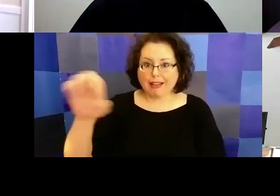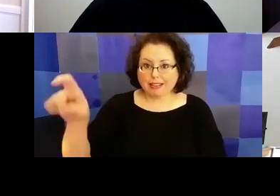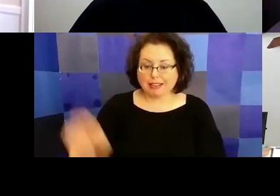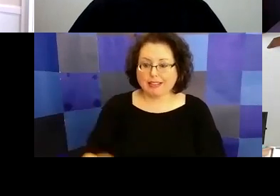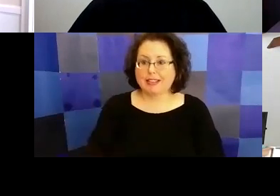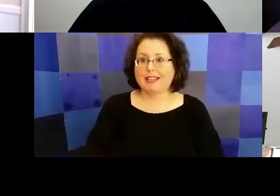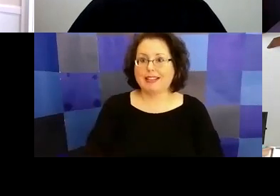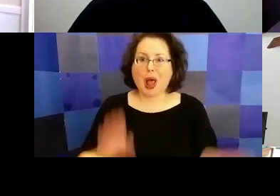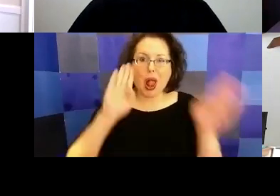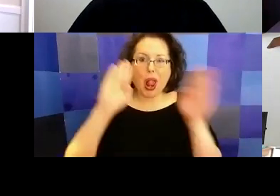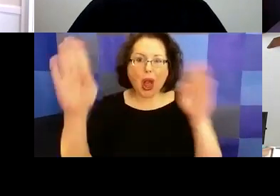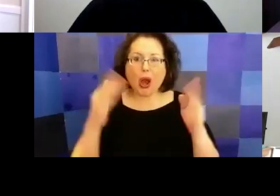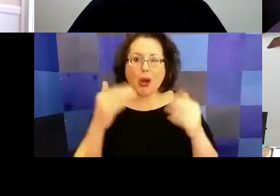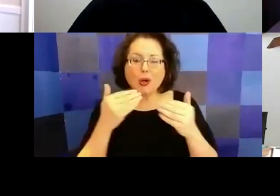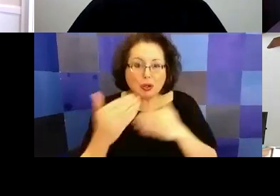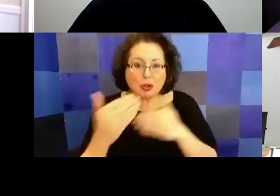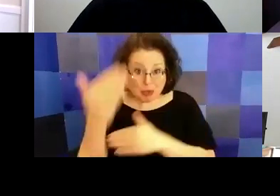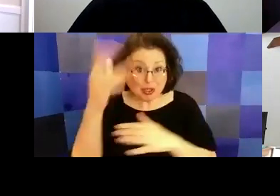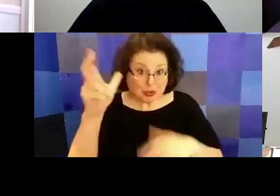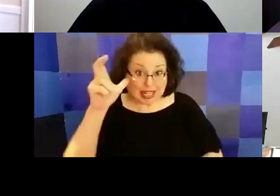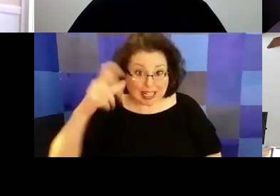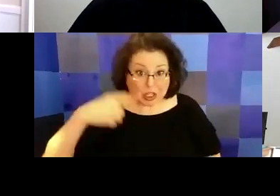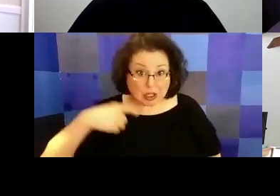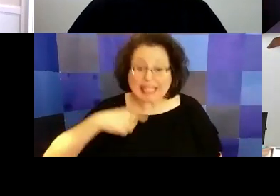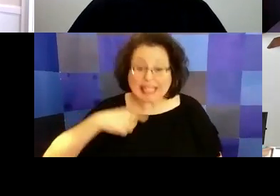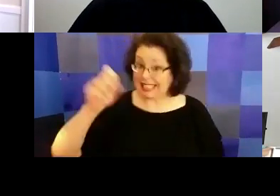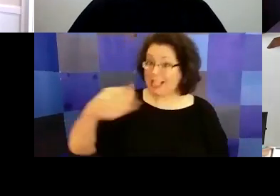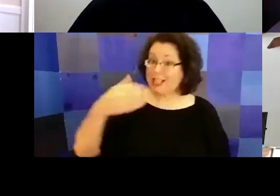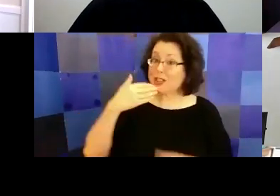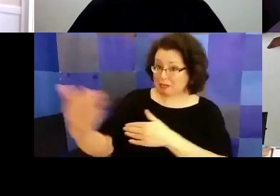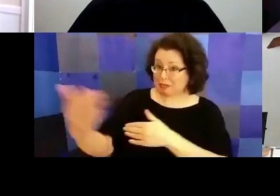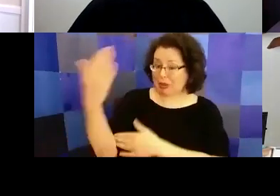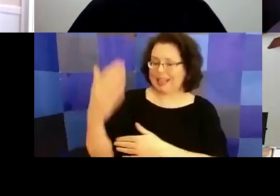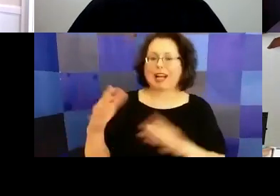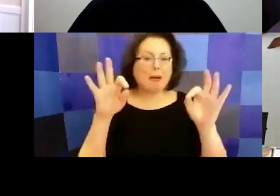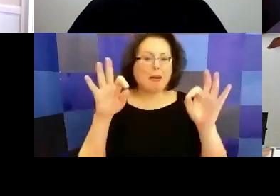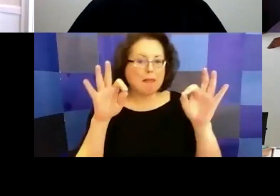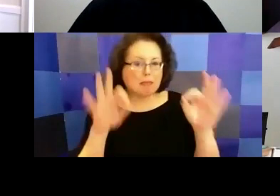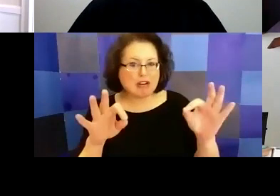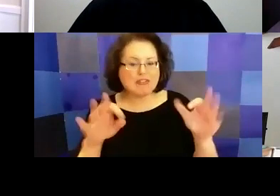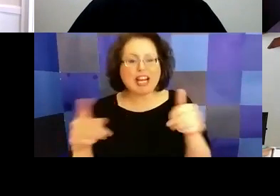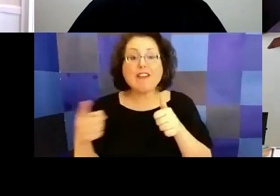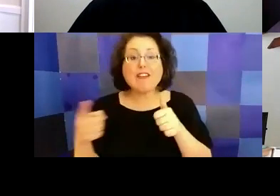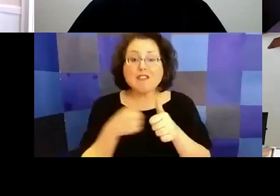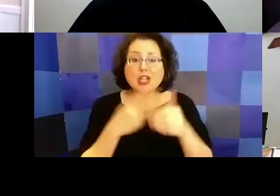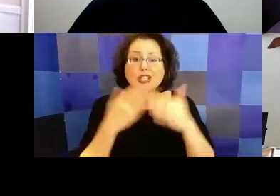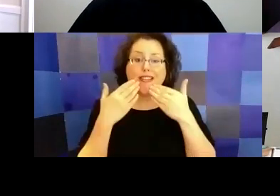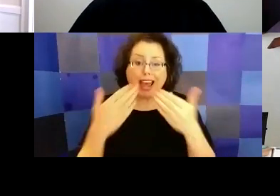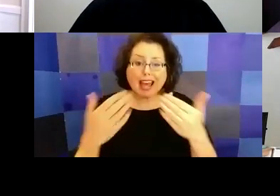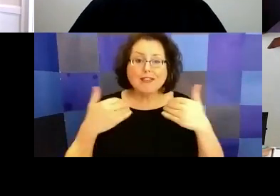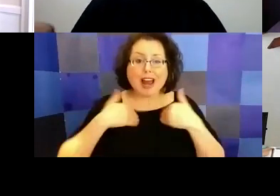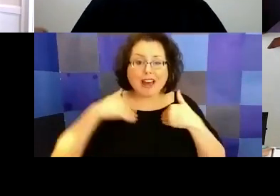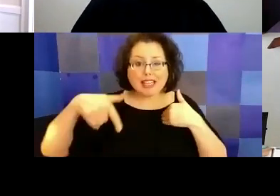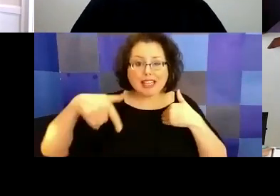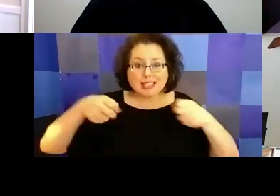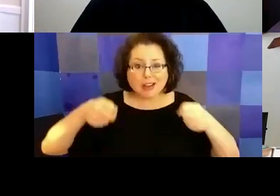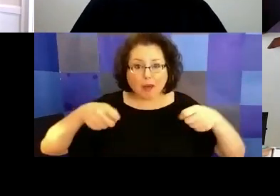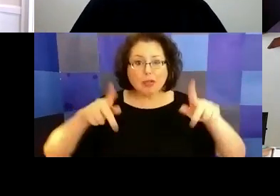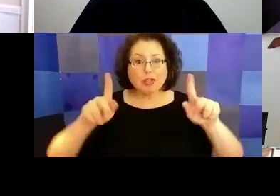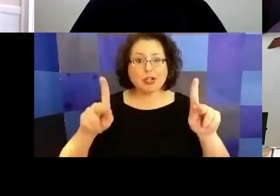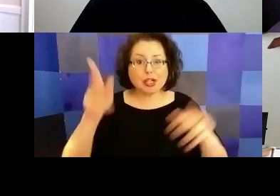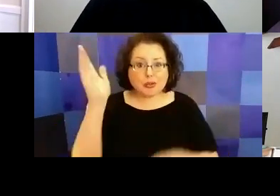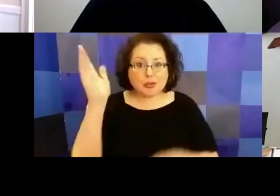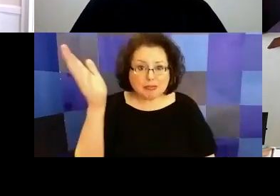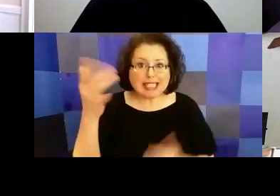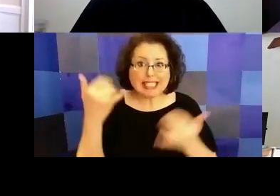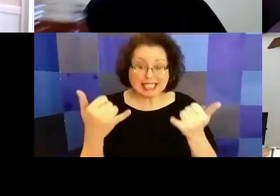Hello, good morning. Can you hear me well? Yes, good morning. Okay, perfect. Well, first of all, thank you all for this opportunity for being able to speak here